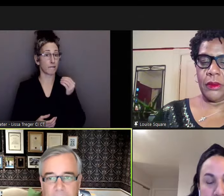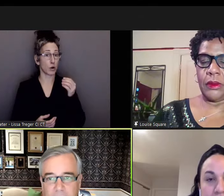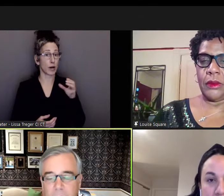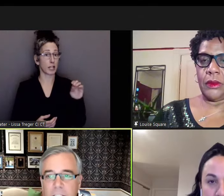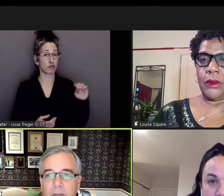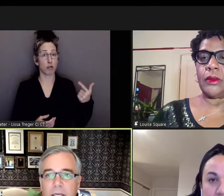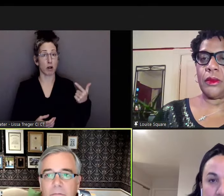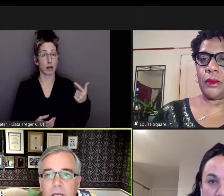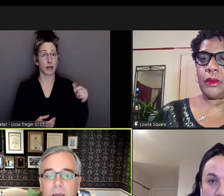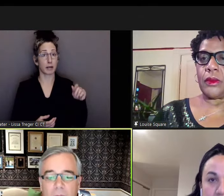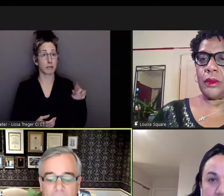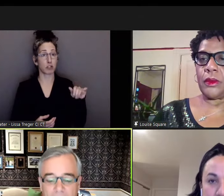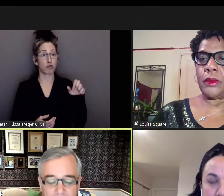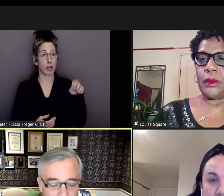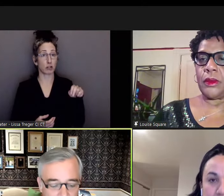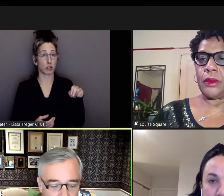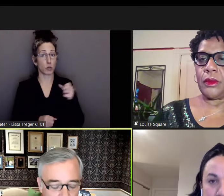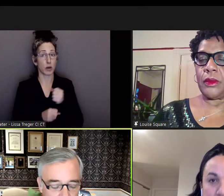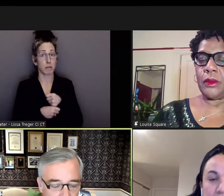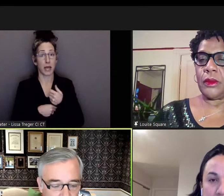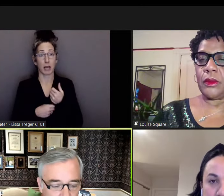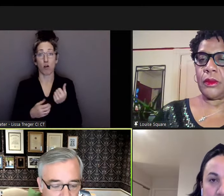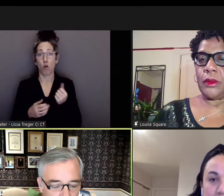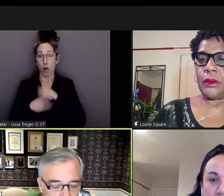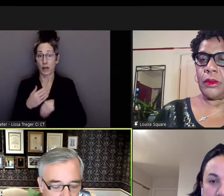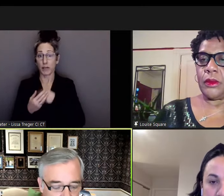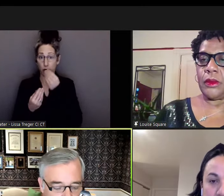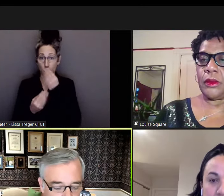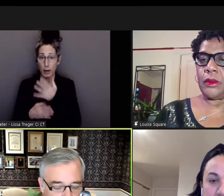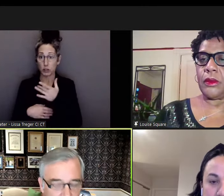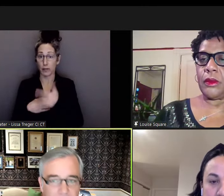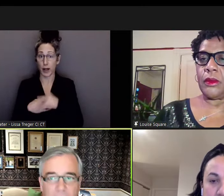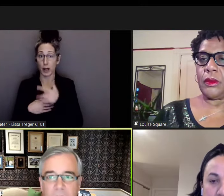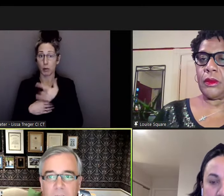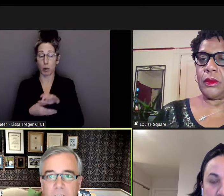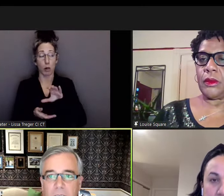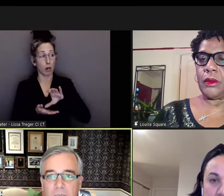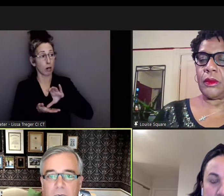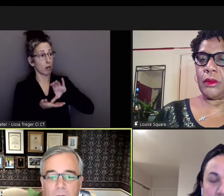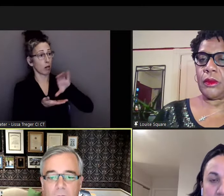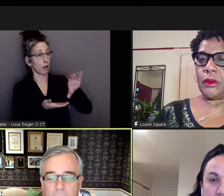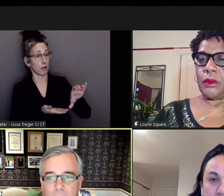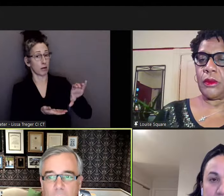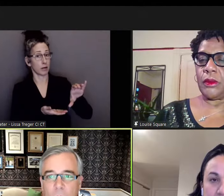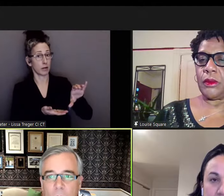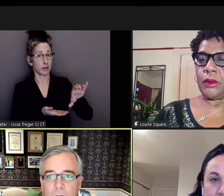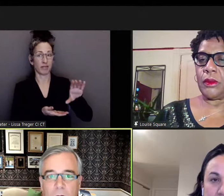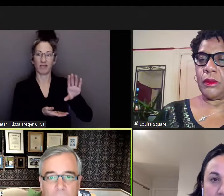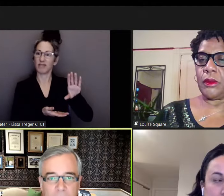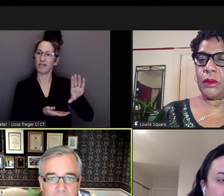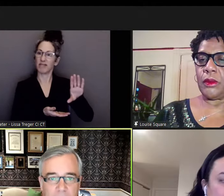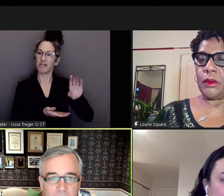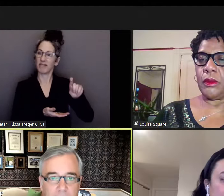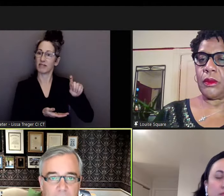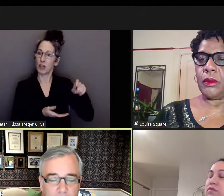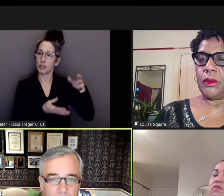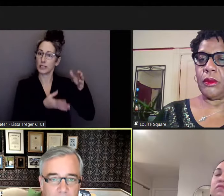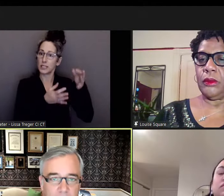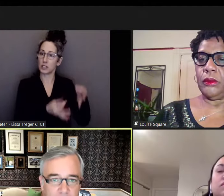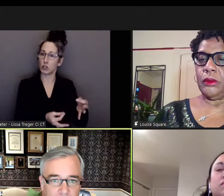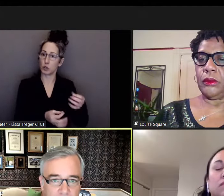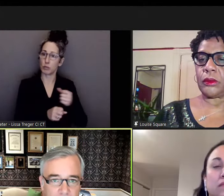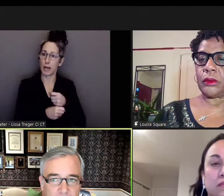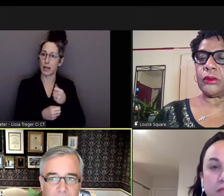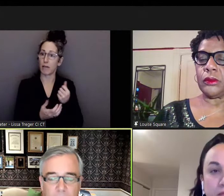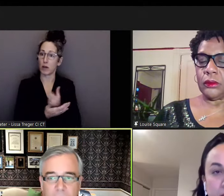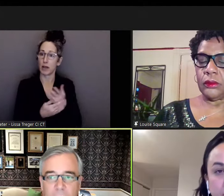data available to them, and they determine that the vaccine safety and efficacy supported authorization for